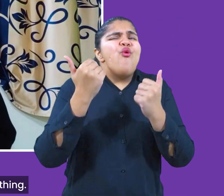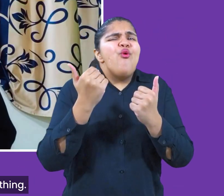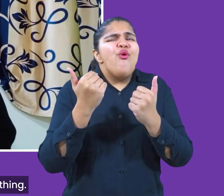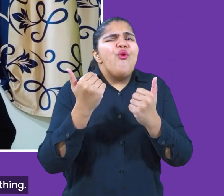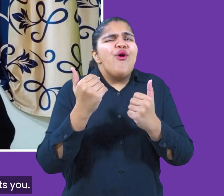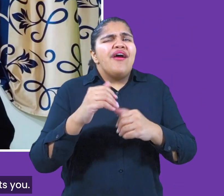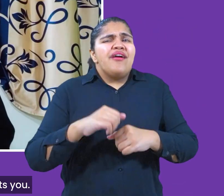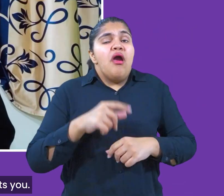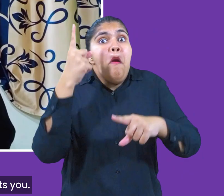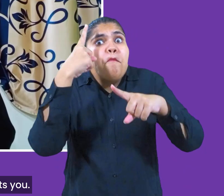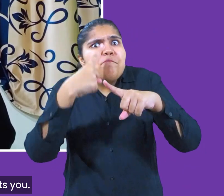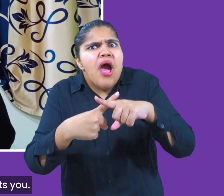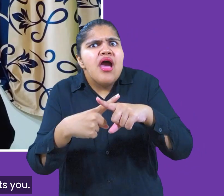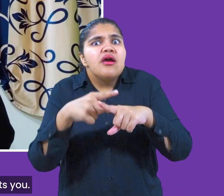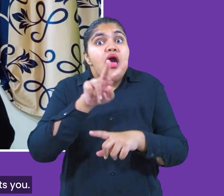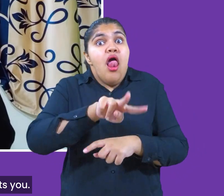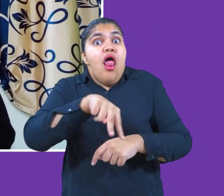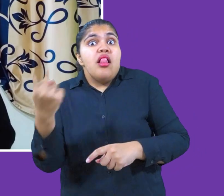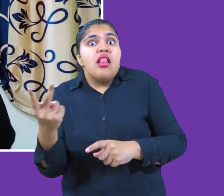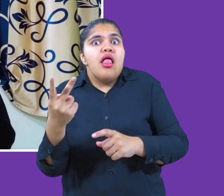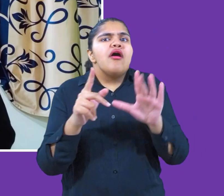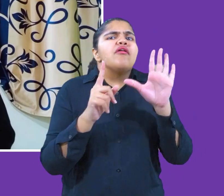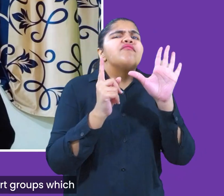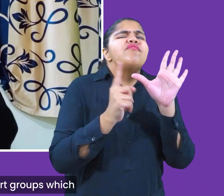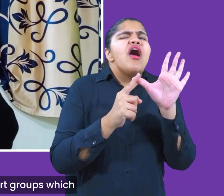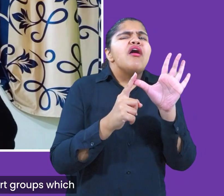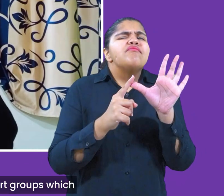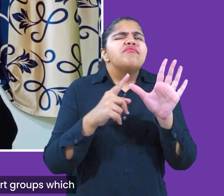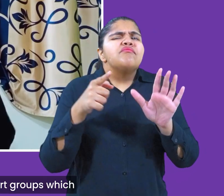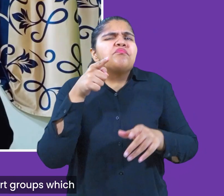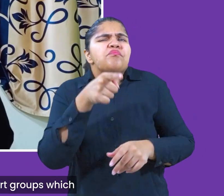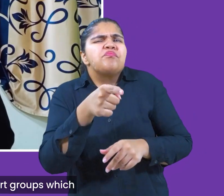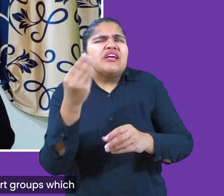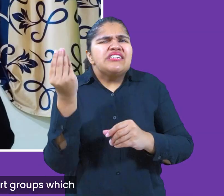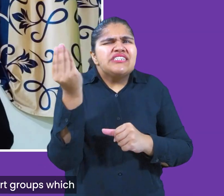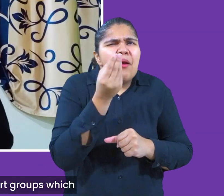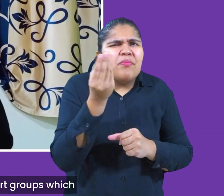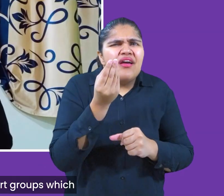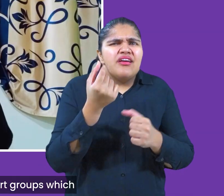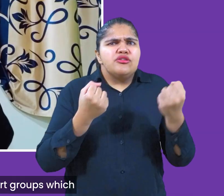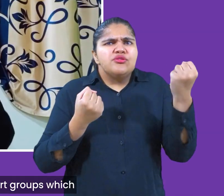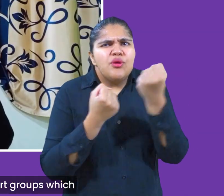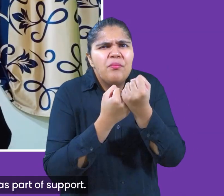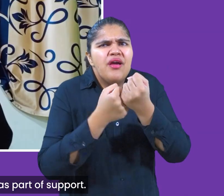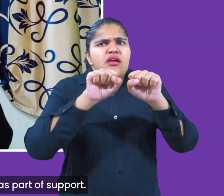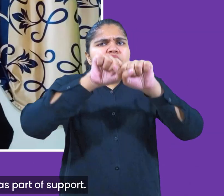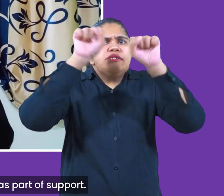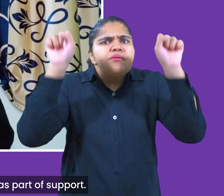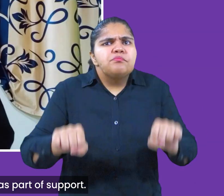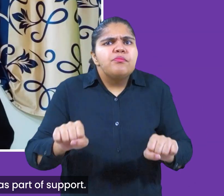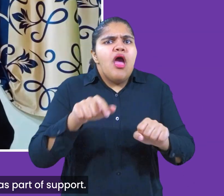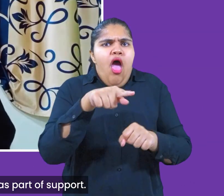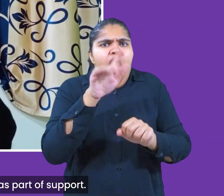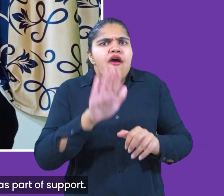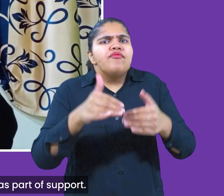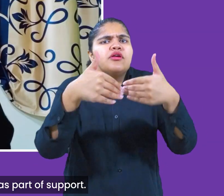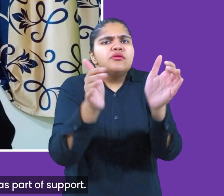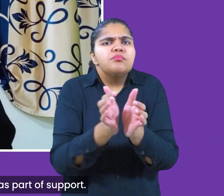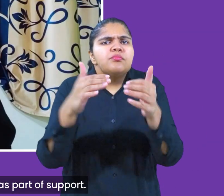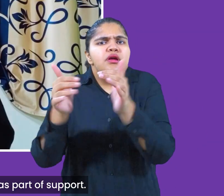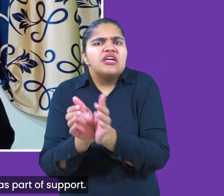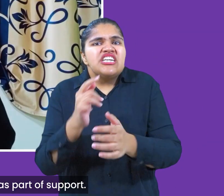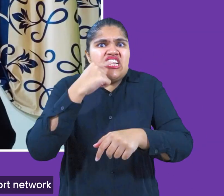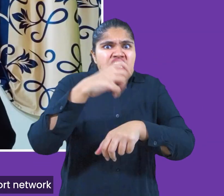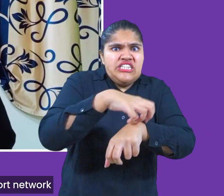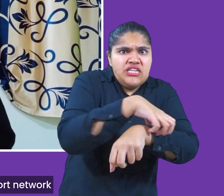thing. So just see what suits you. And also, like, there are support groups which you can join. For example, even